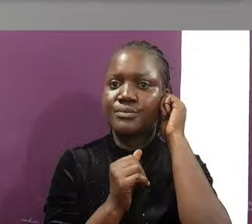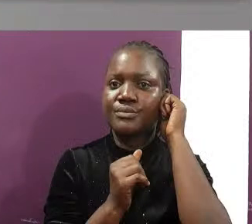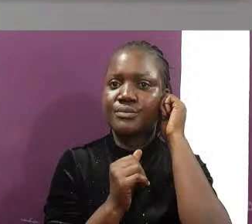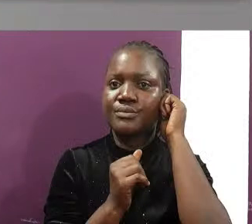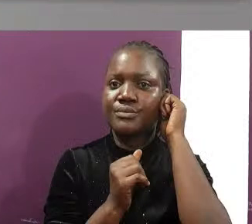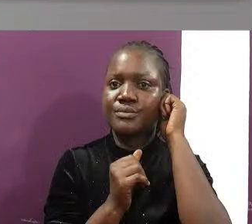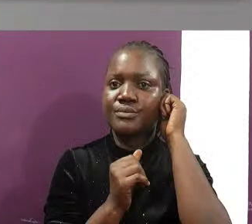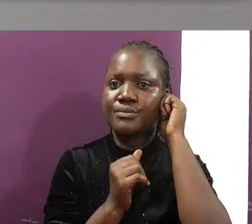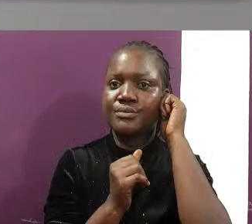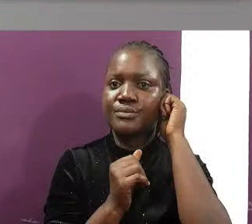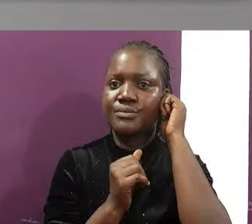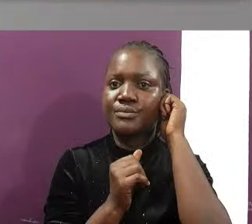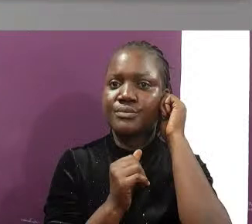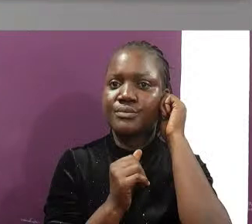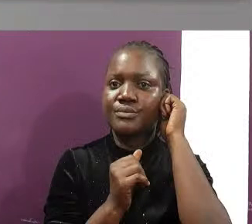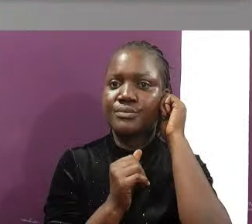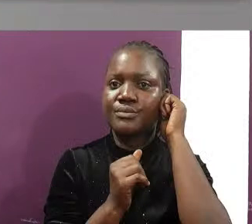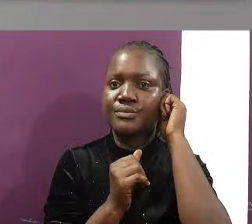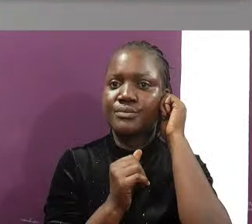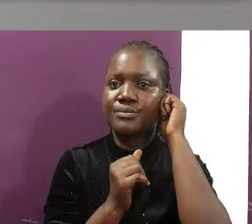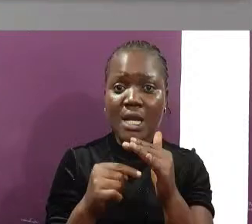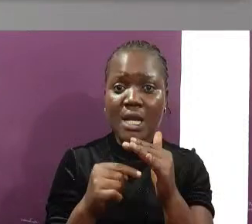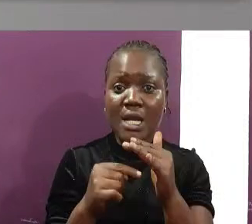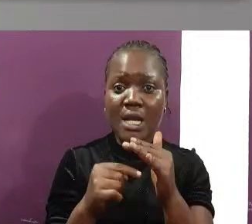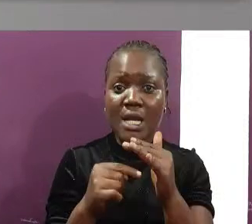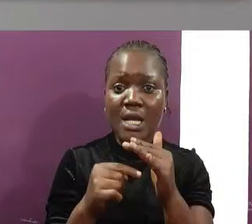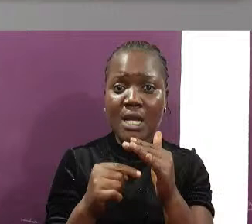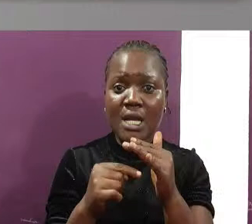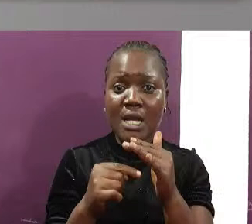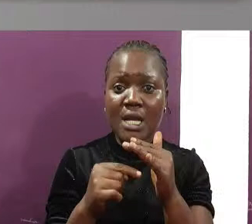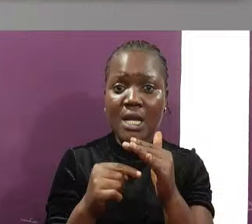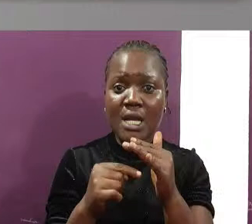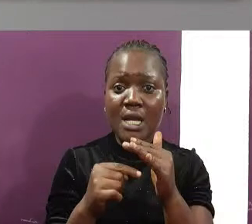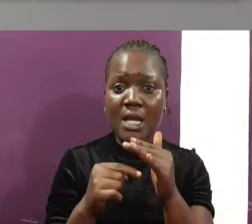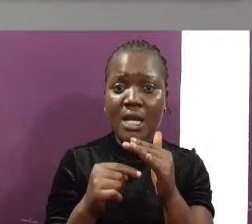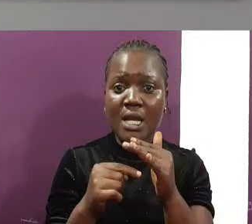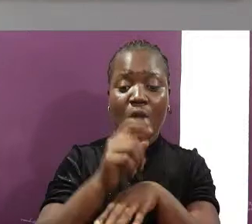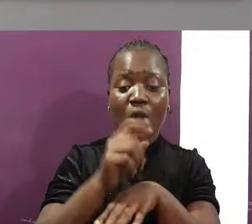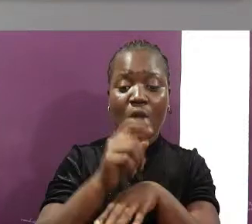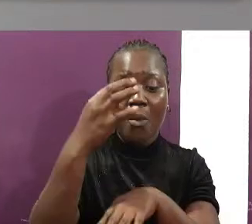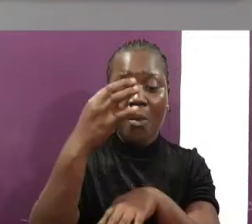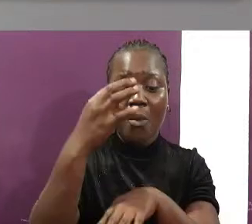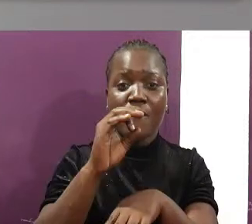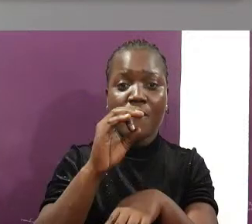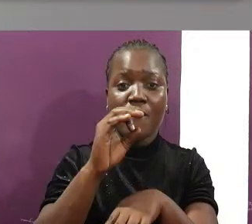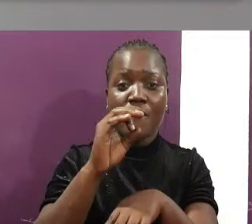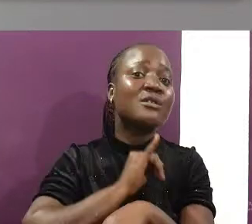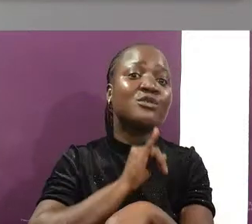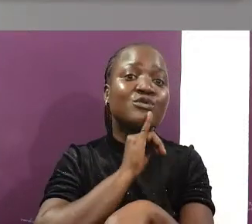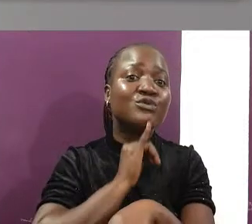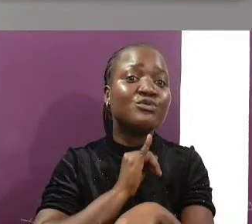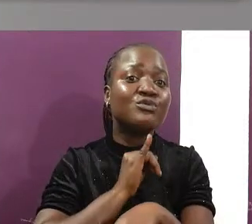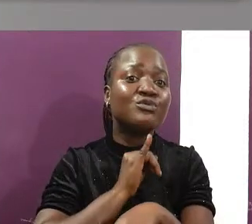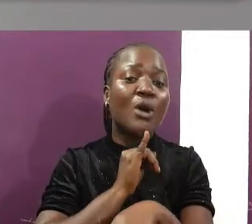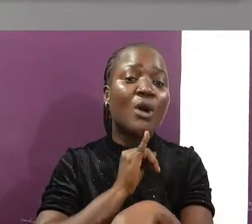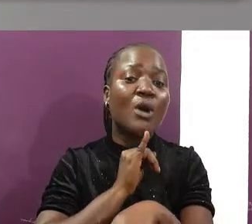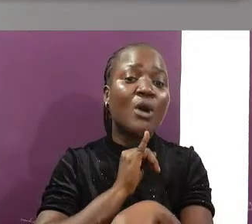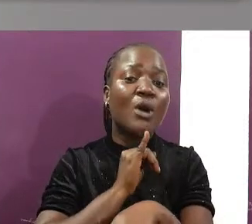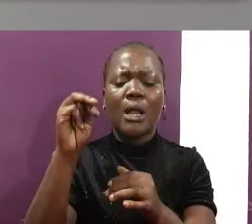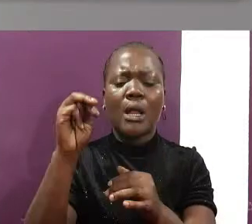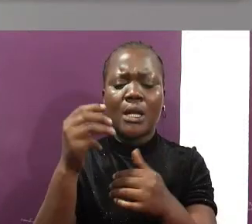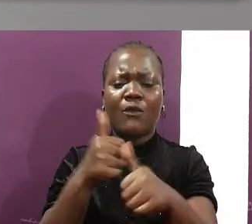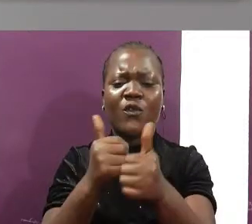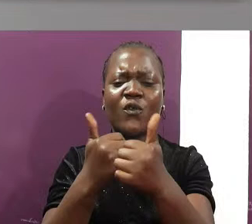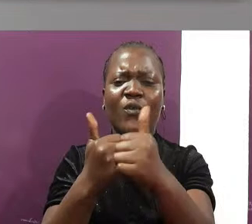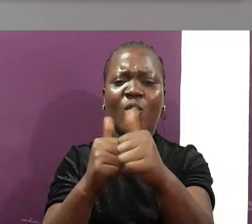Edumian, Ebiana, Ewo, Tide, Yordano. And the head of that tribe would follow the instructions given by Moses